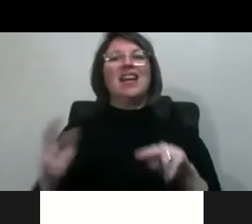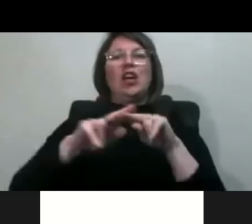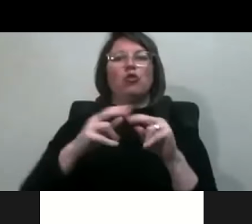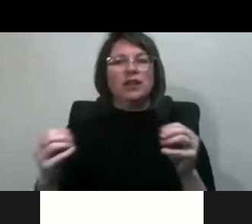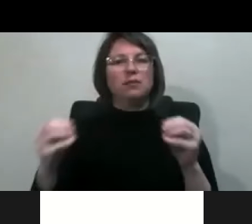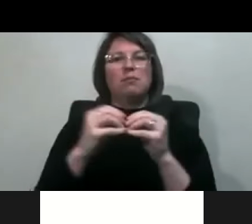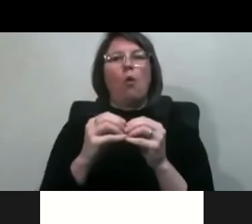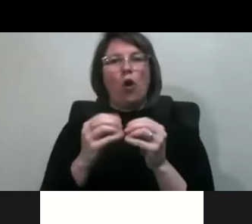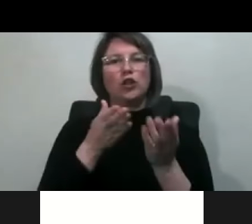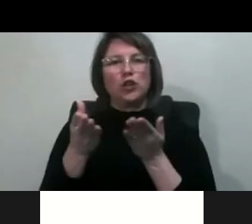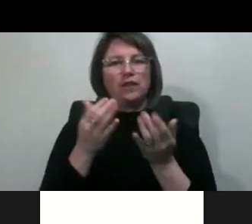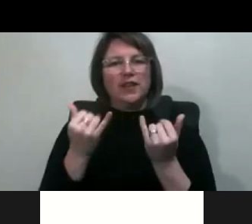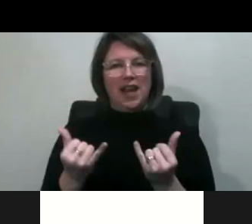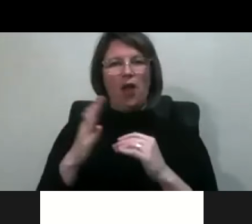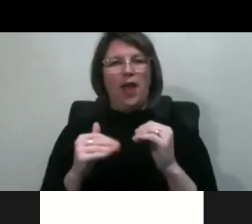did pre-COVID